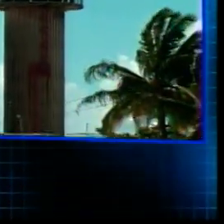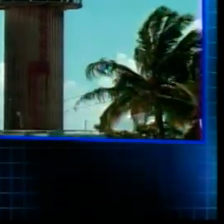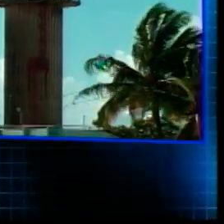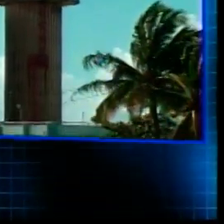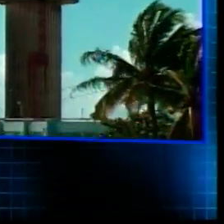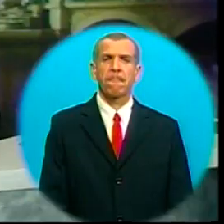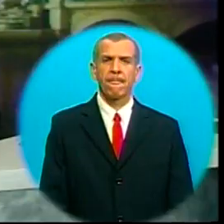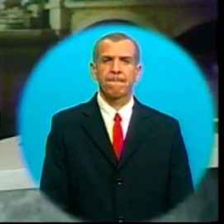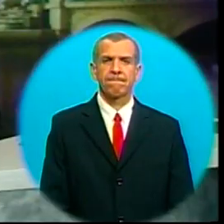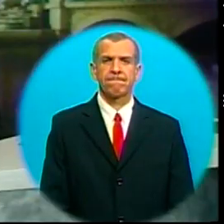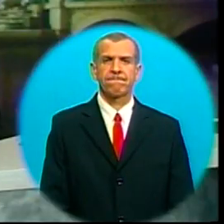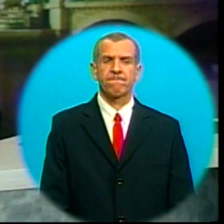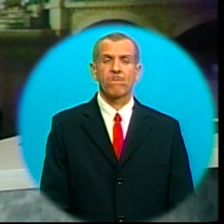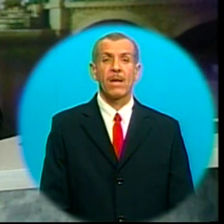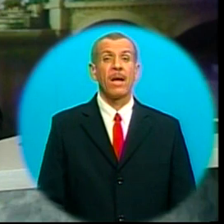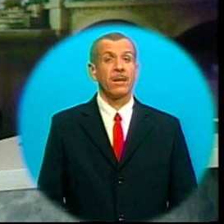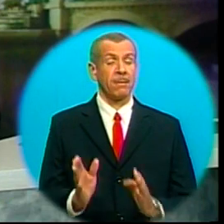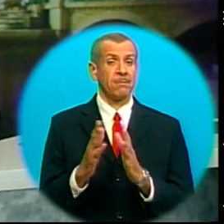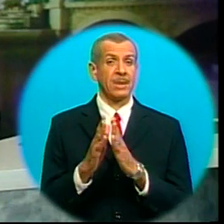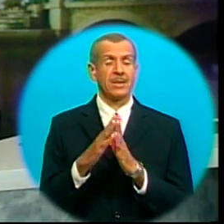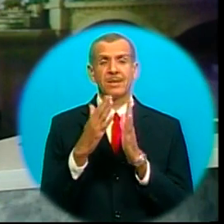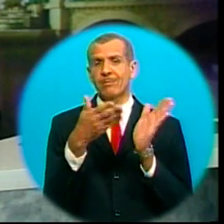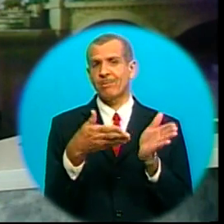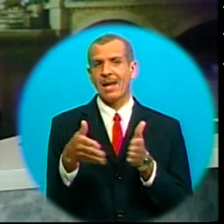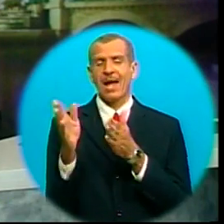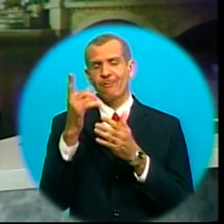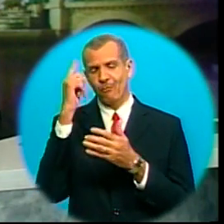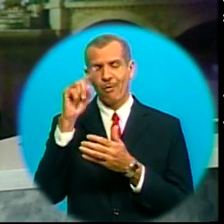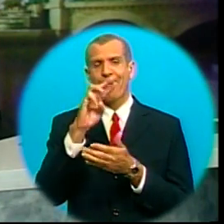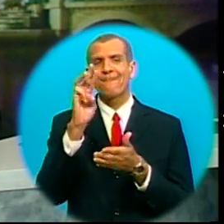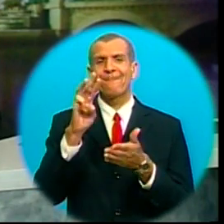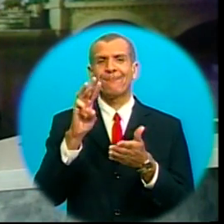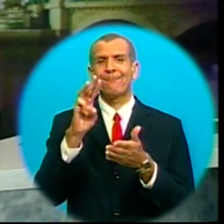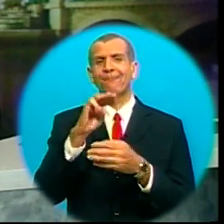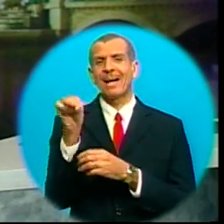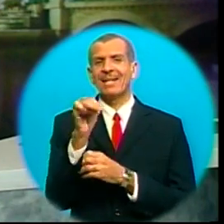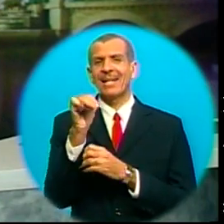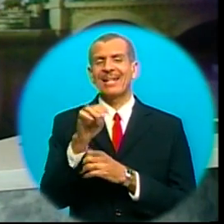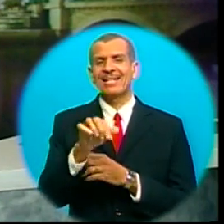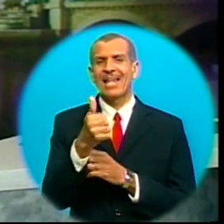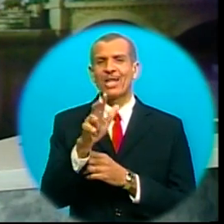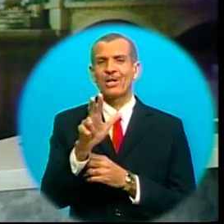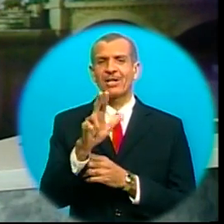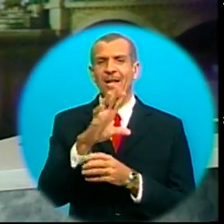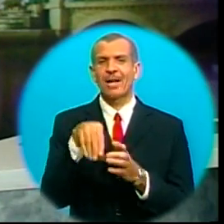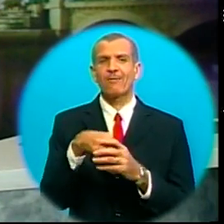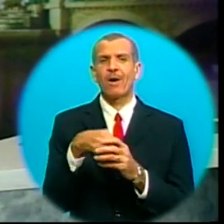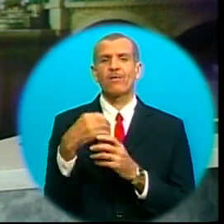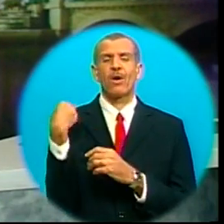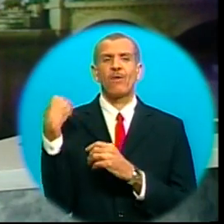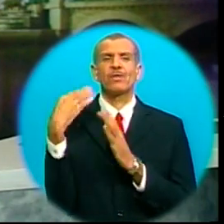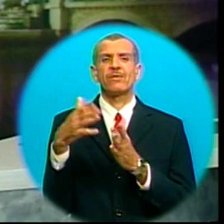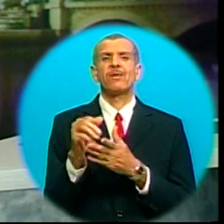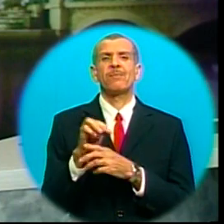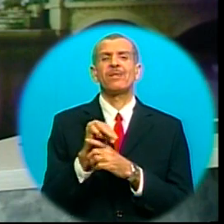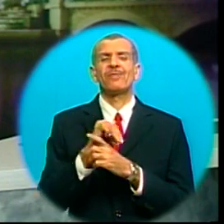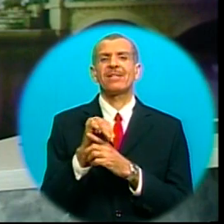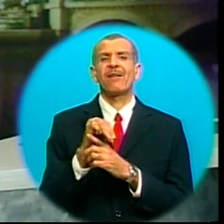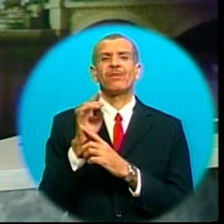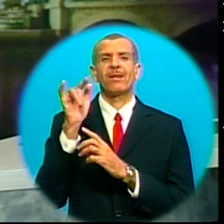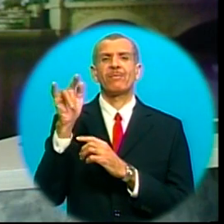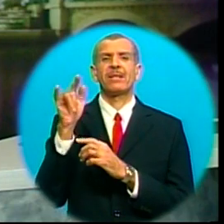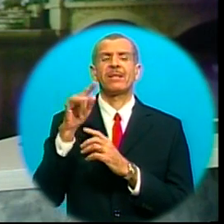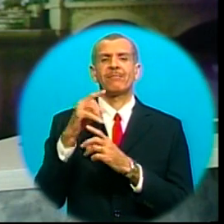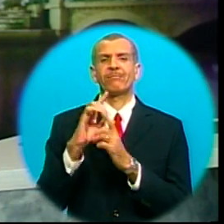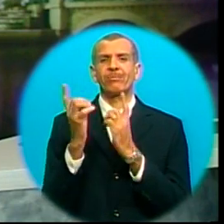officer. Well, that meeting is scheduled for Monday at 10:30 in the morning and will involve officials from the Ministry of the Civil Service